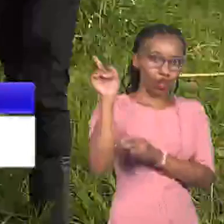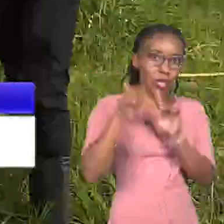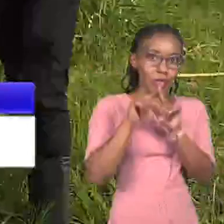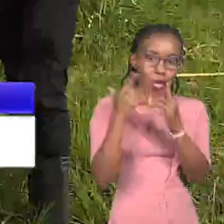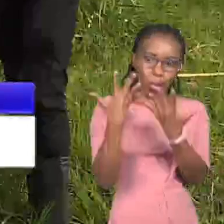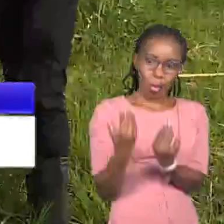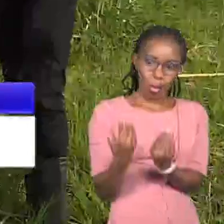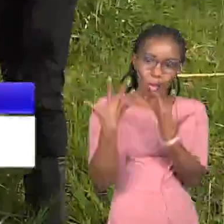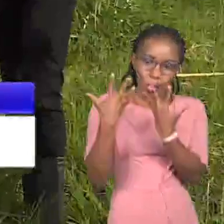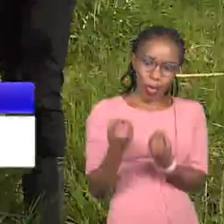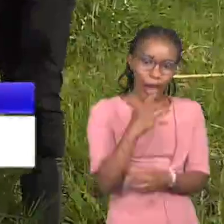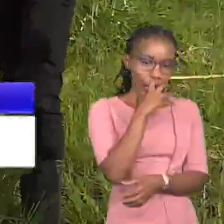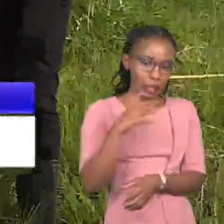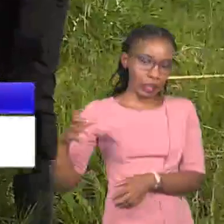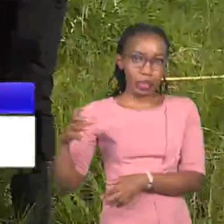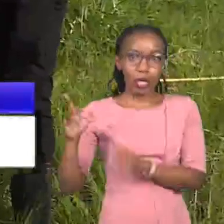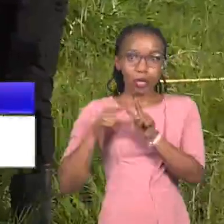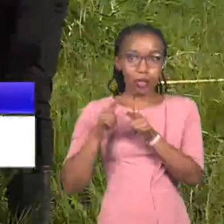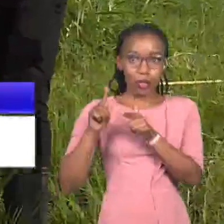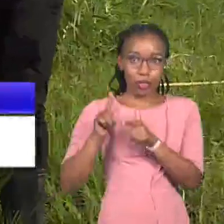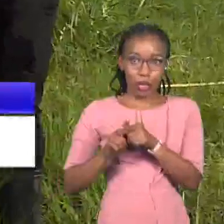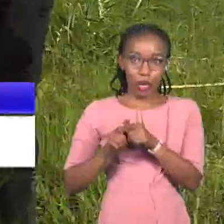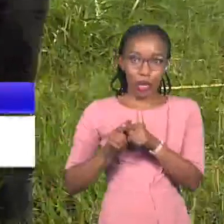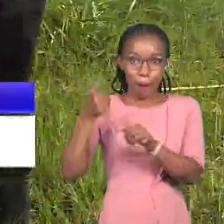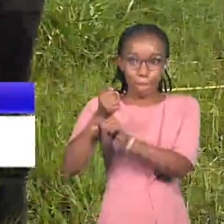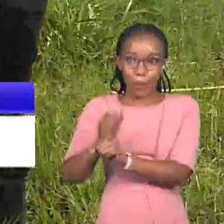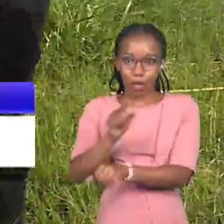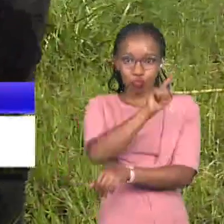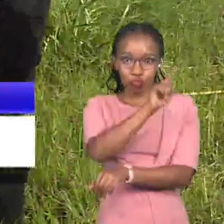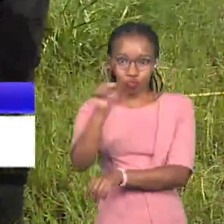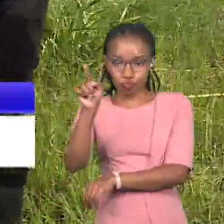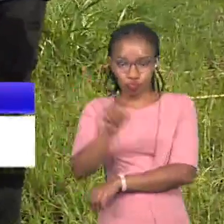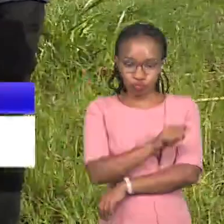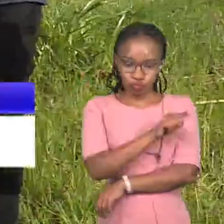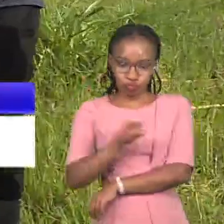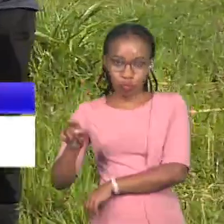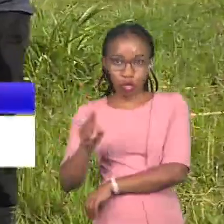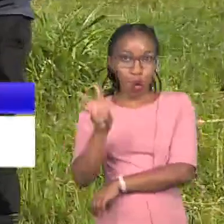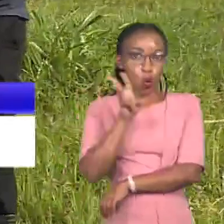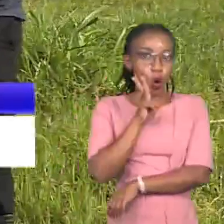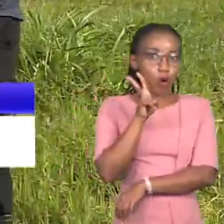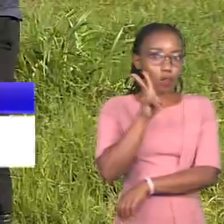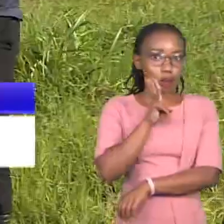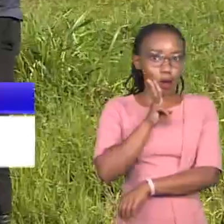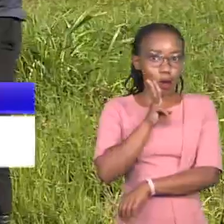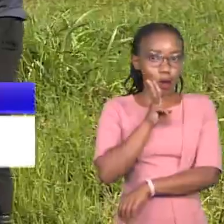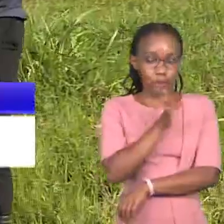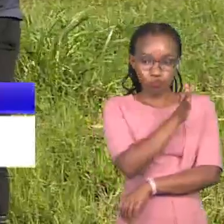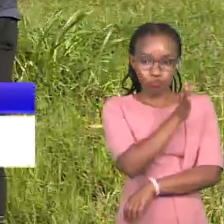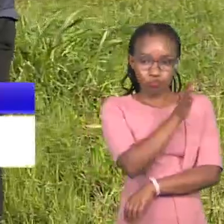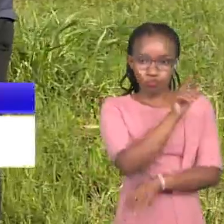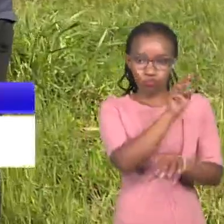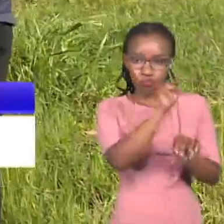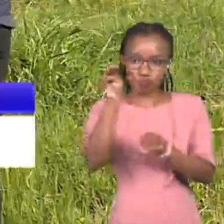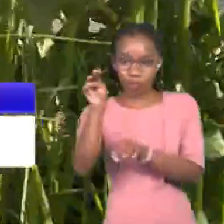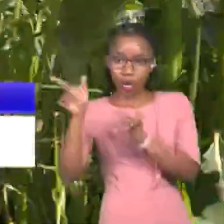lot of heat. So we create a zigzag motion. From panel A, the water goes down. From panel B, the water